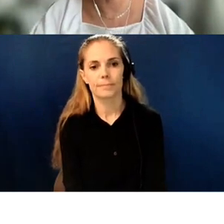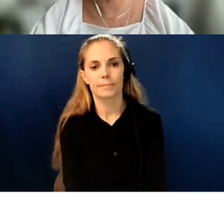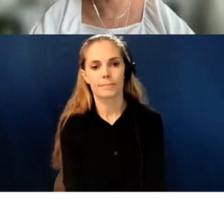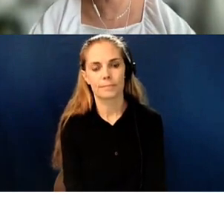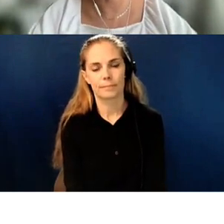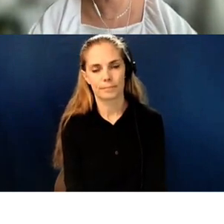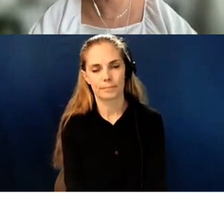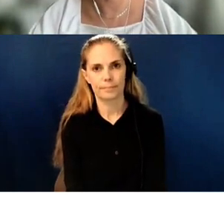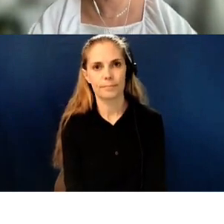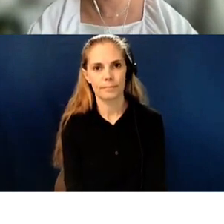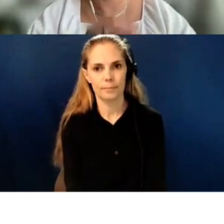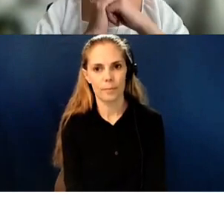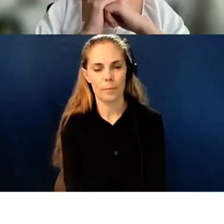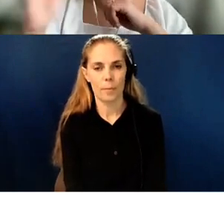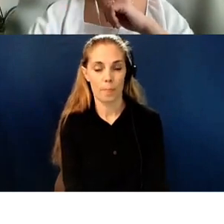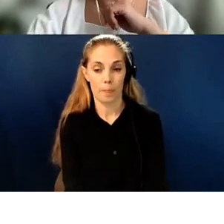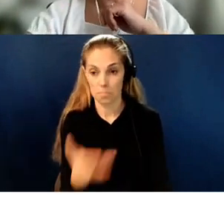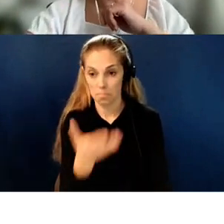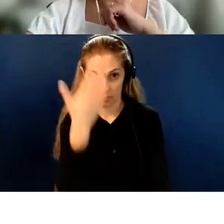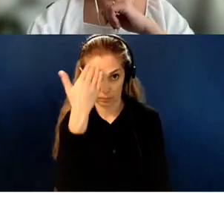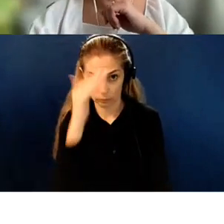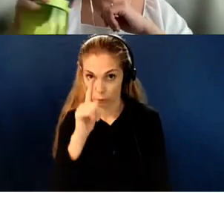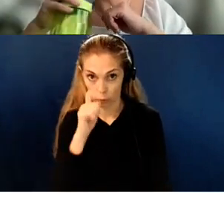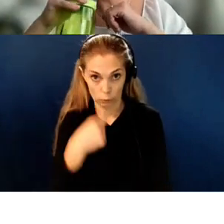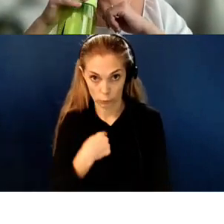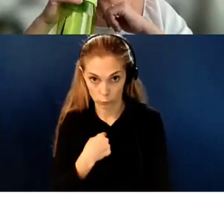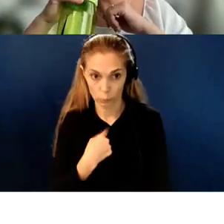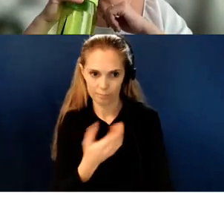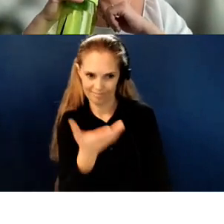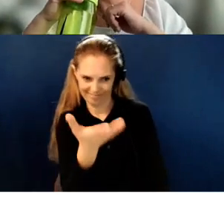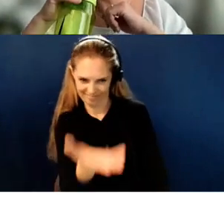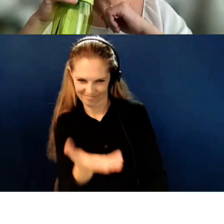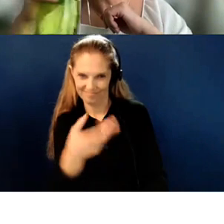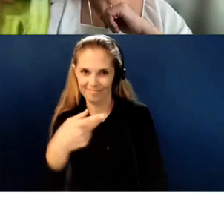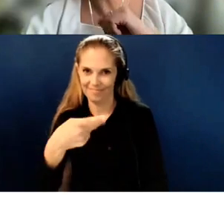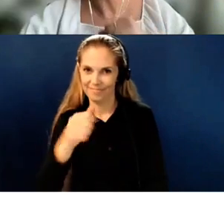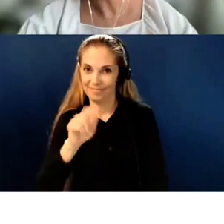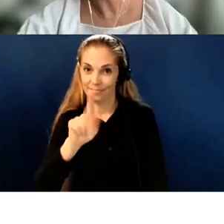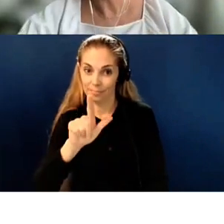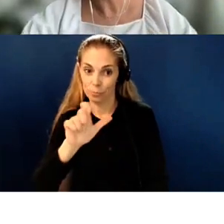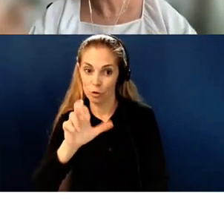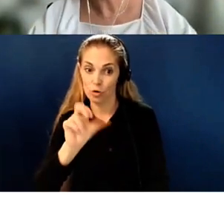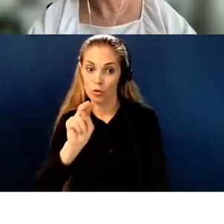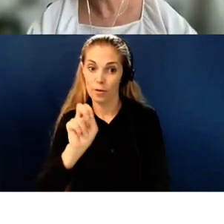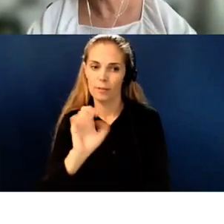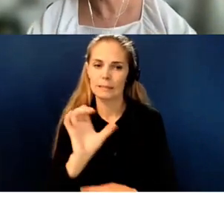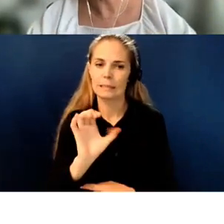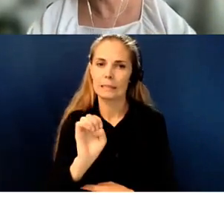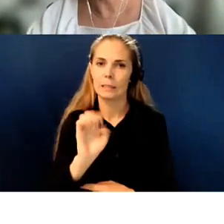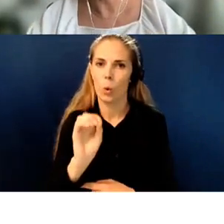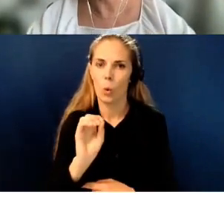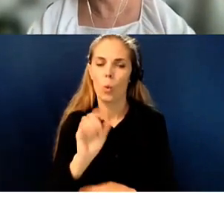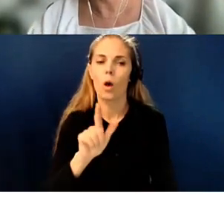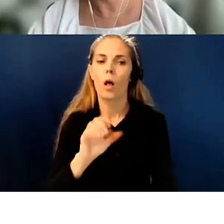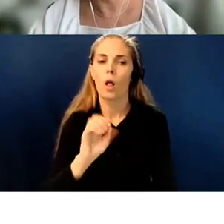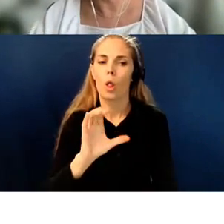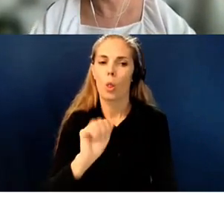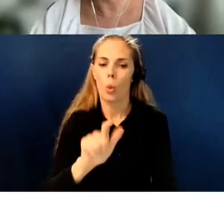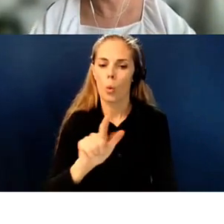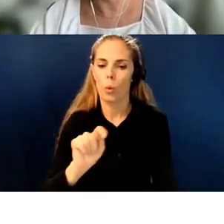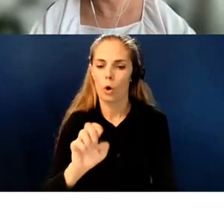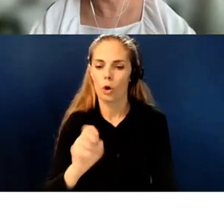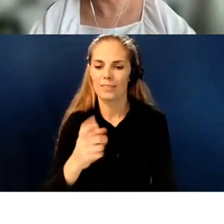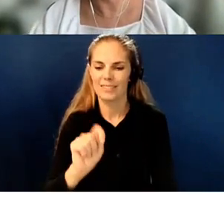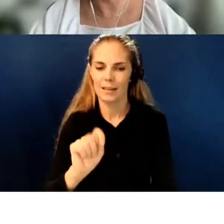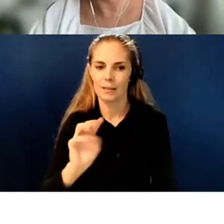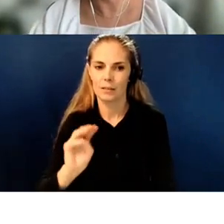So for those of you who don't know me, I'm Paul Crane. I'm the CEO of Local Text Marketers. We're an all-Canadian company, and we've been providing specialized